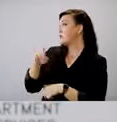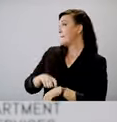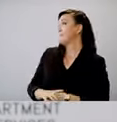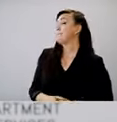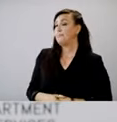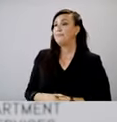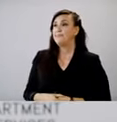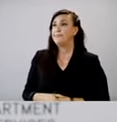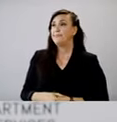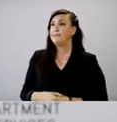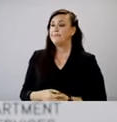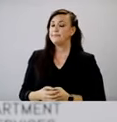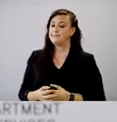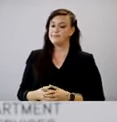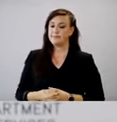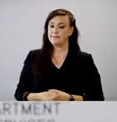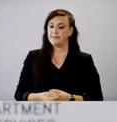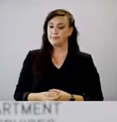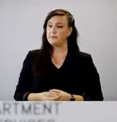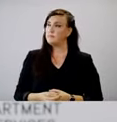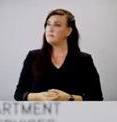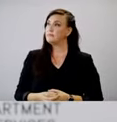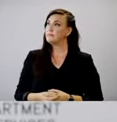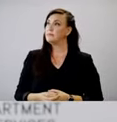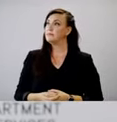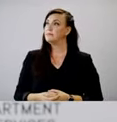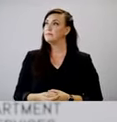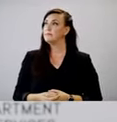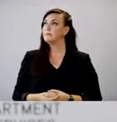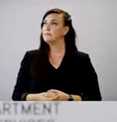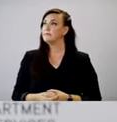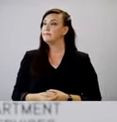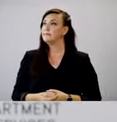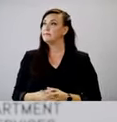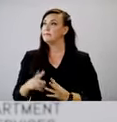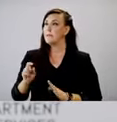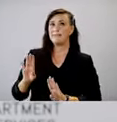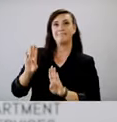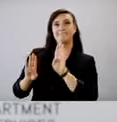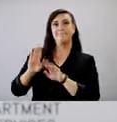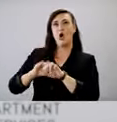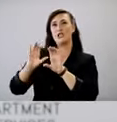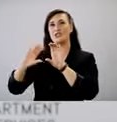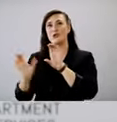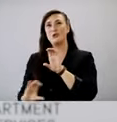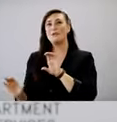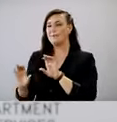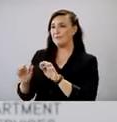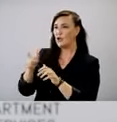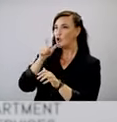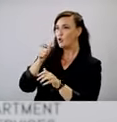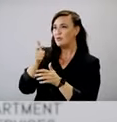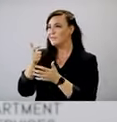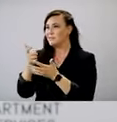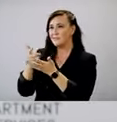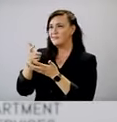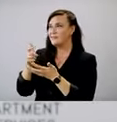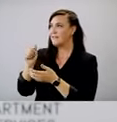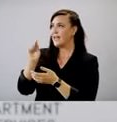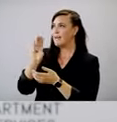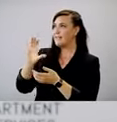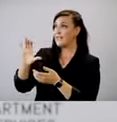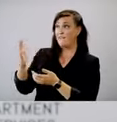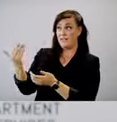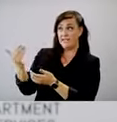time. I accidentally lowered the hand of a 15 representative. Is it